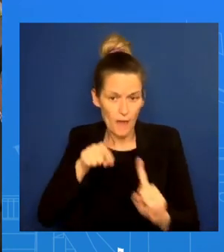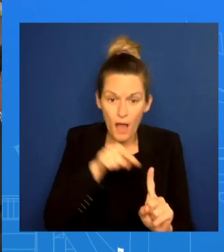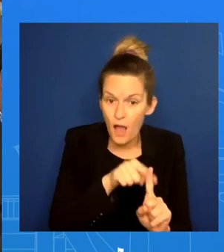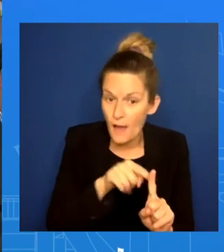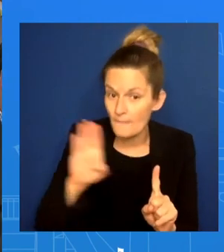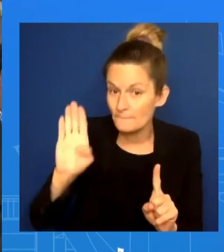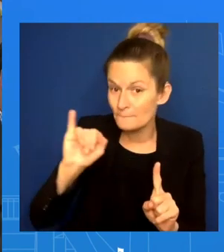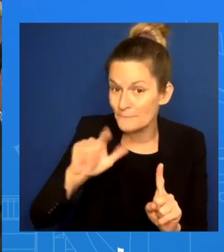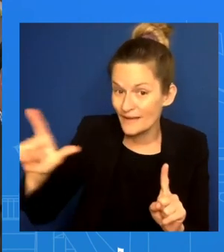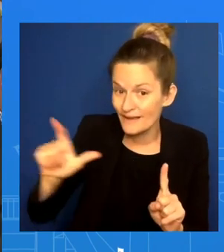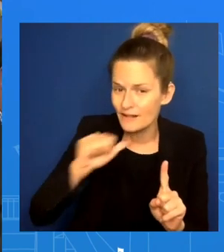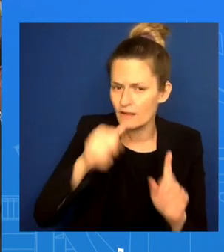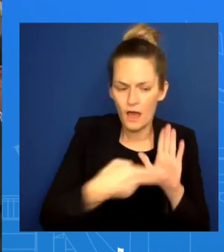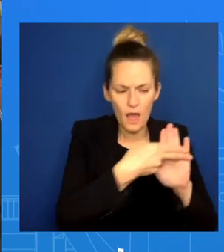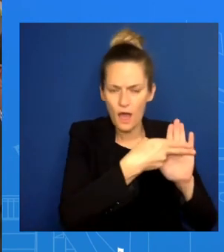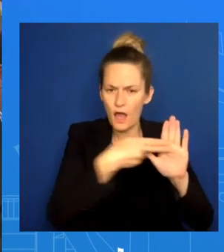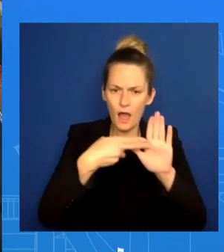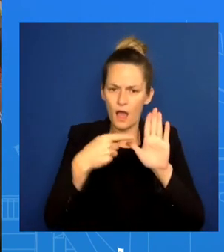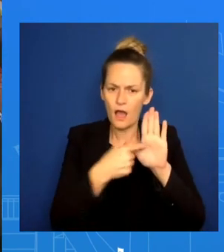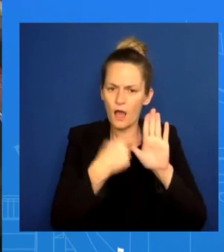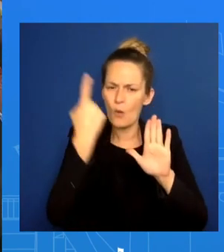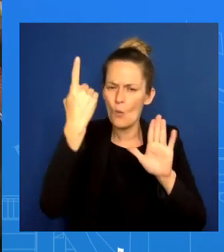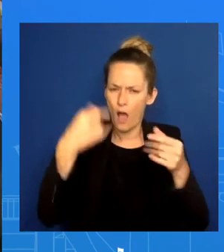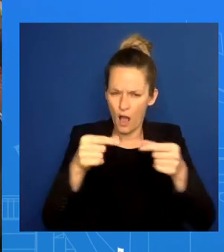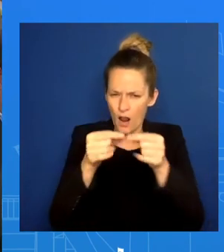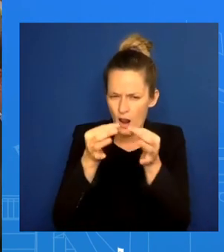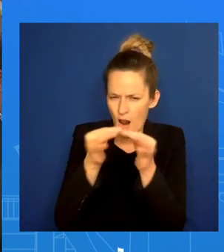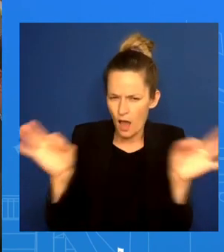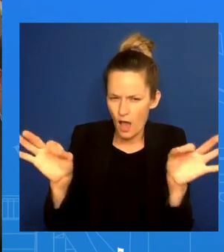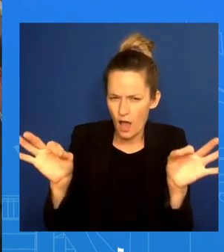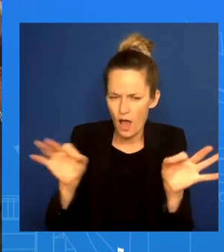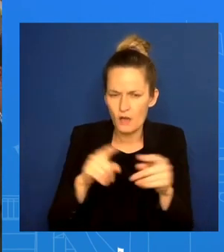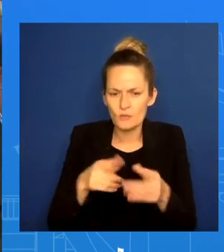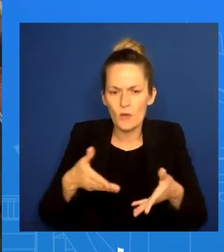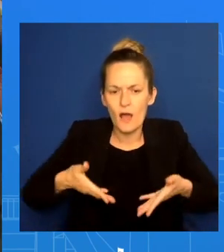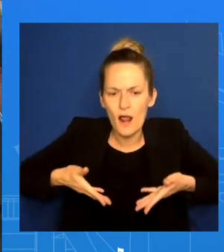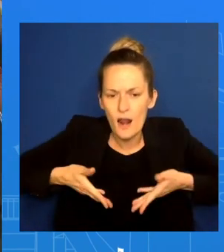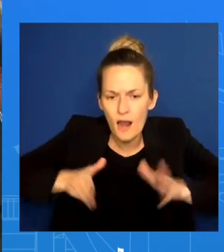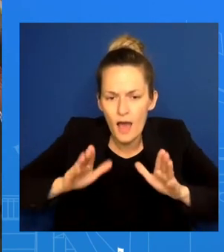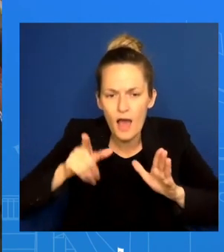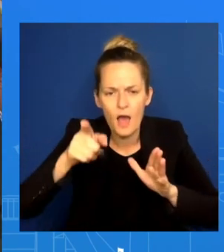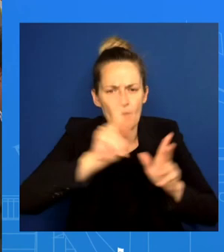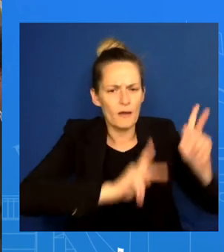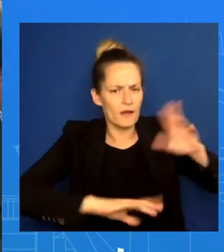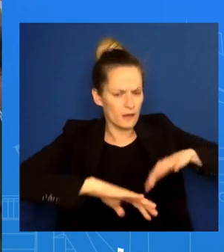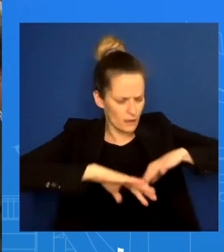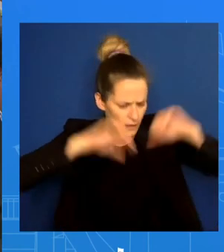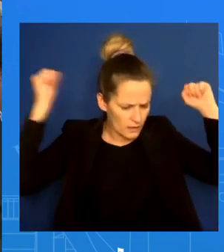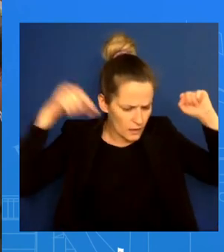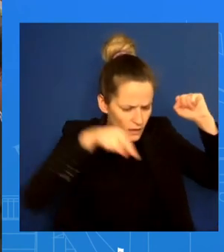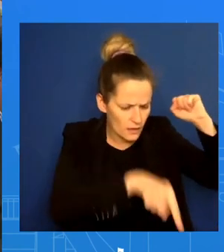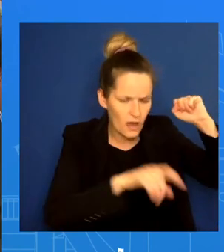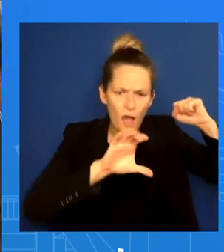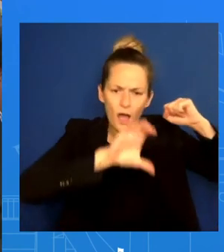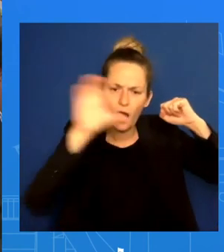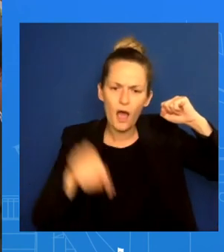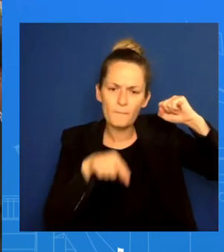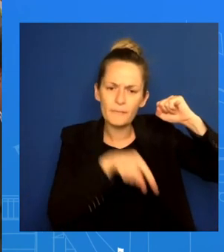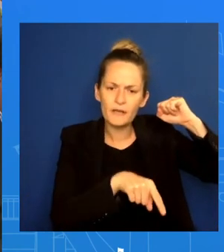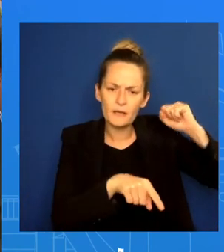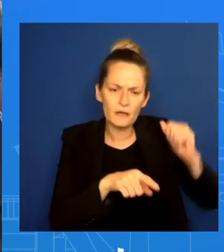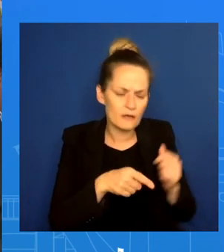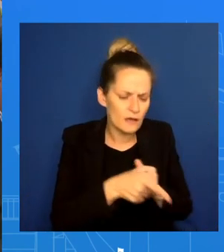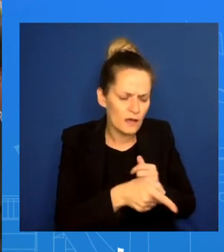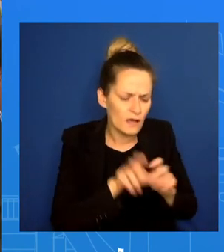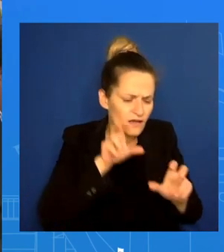doing abroad when they're investing in China. That provision was stripped out. Does the White House expect to issue an executive order to fill in